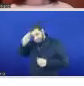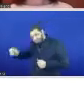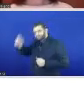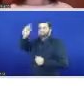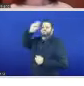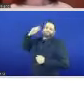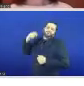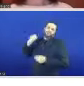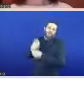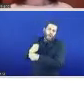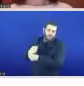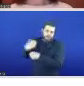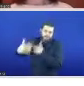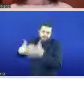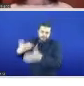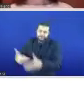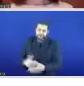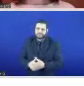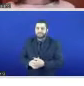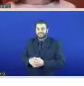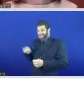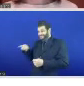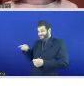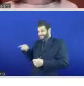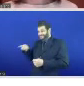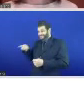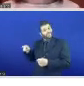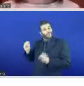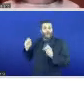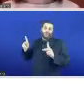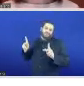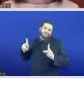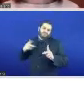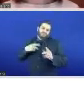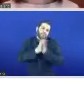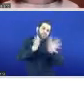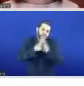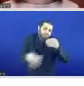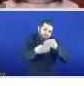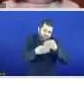Thank you so much. And I think Helena, you also had your hand up to answer this question, so I pass the floor to you.